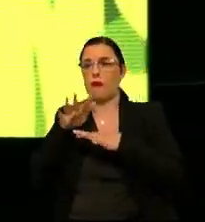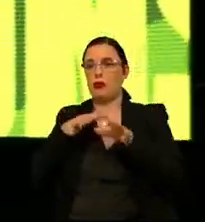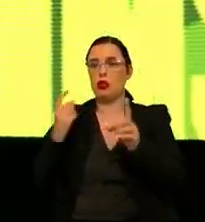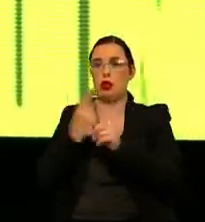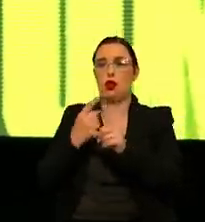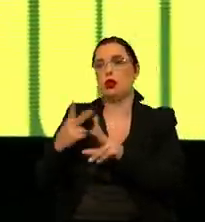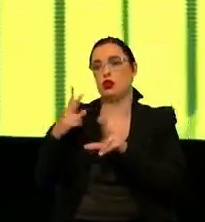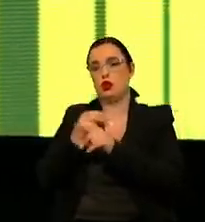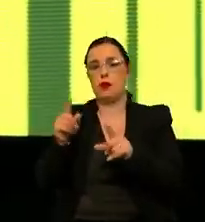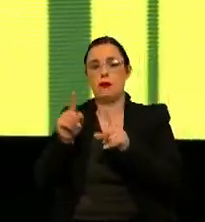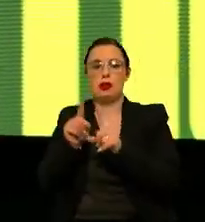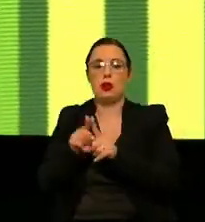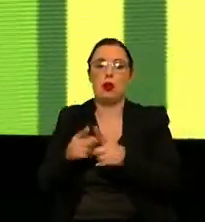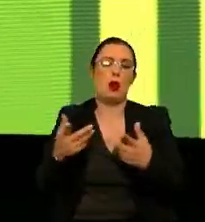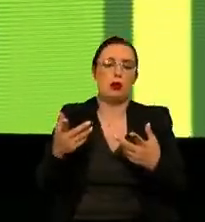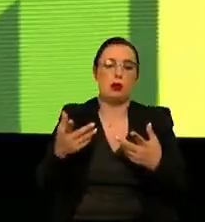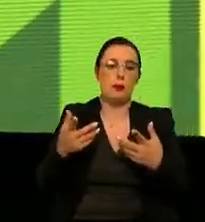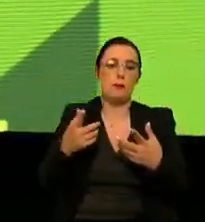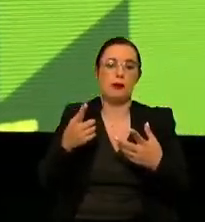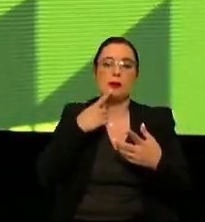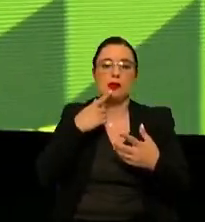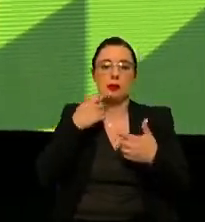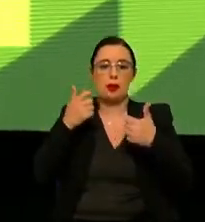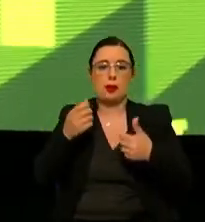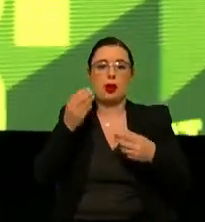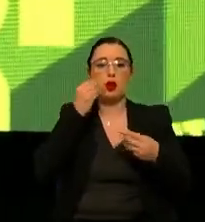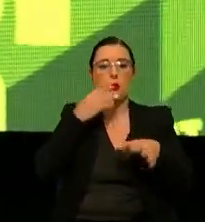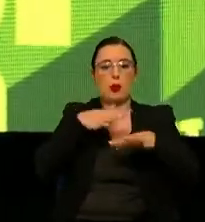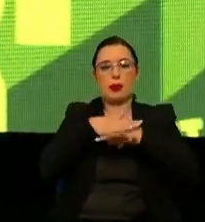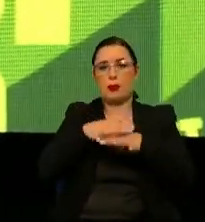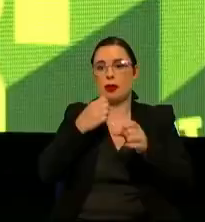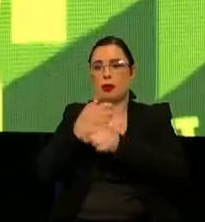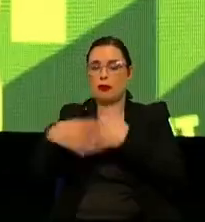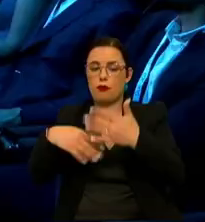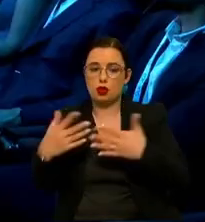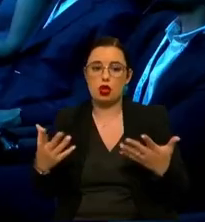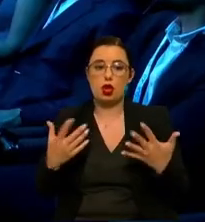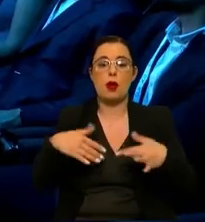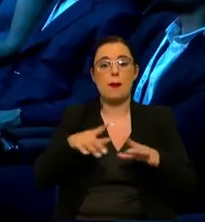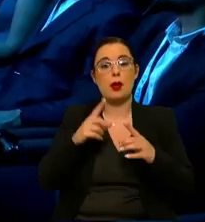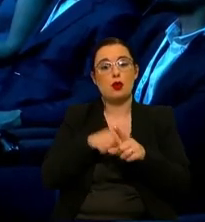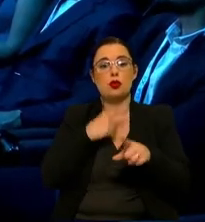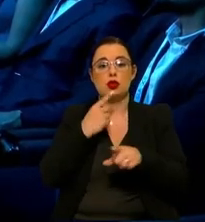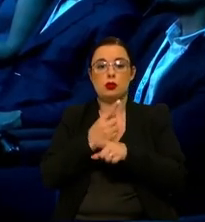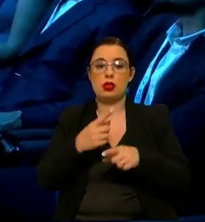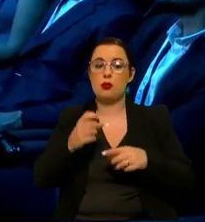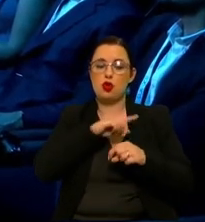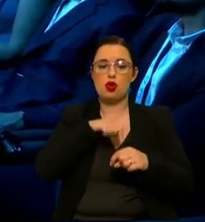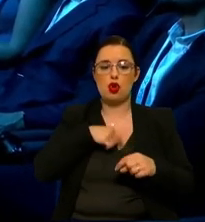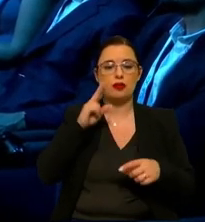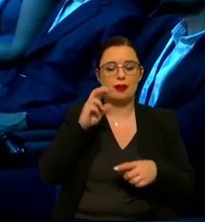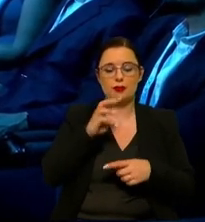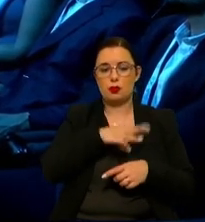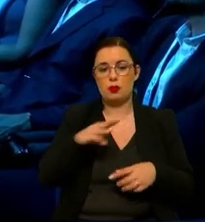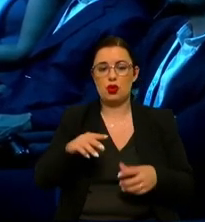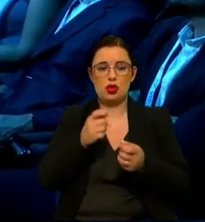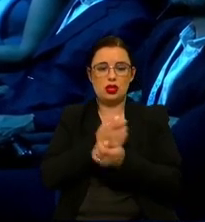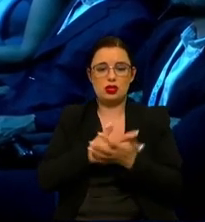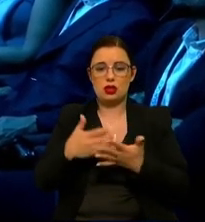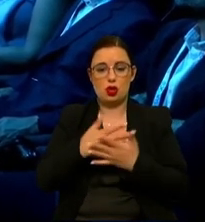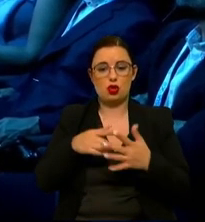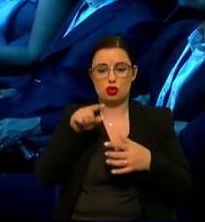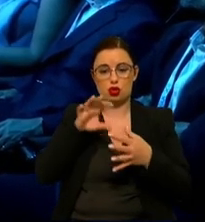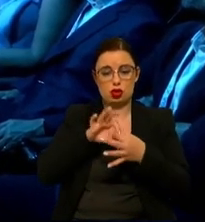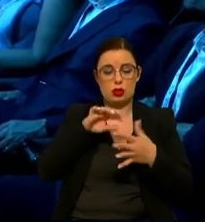nuclear fusion or understanding how new fields of mathematics are going to look like. But we are also powering millions of businesses with this